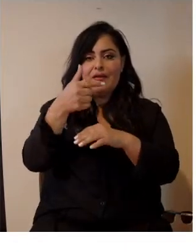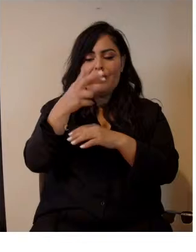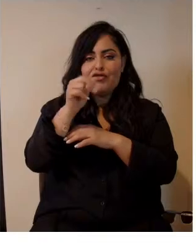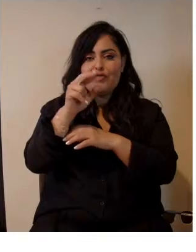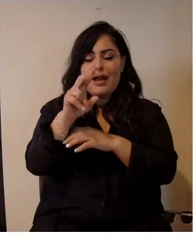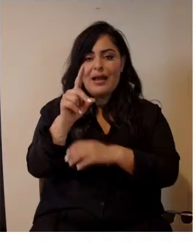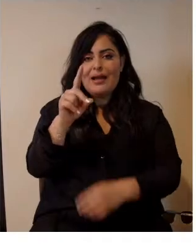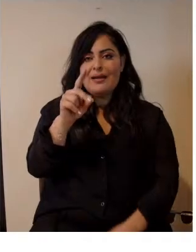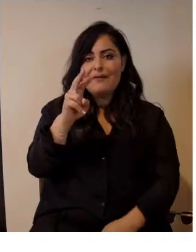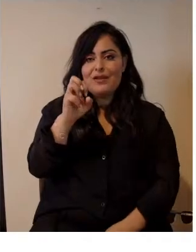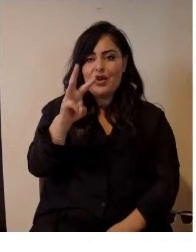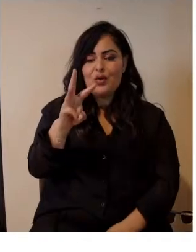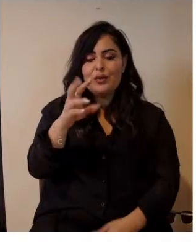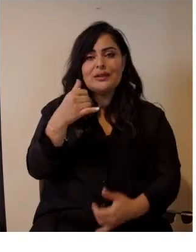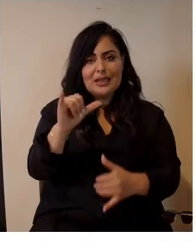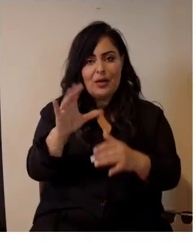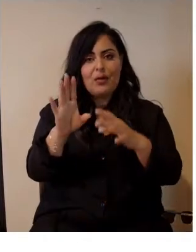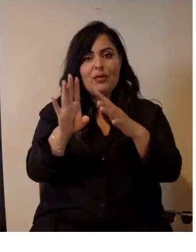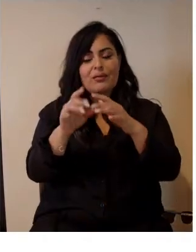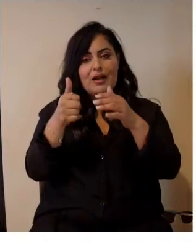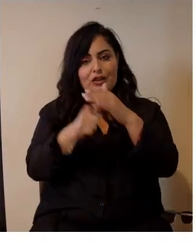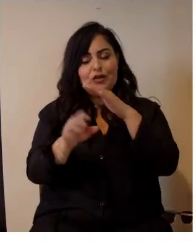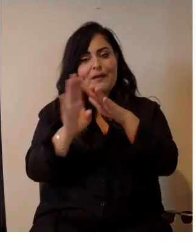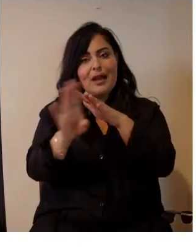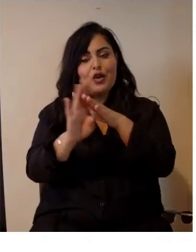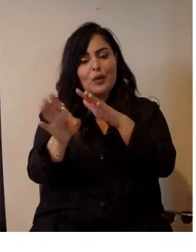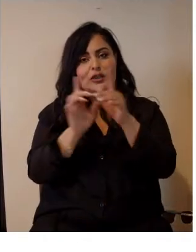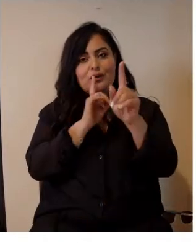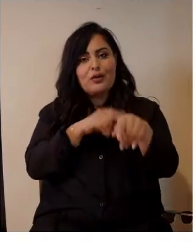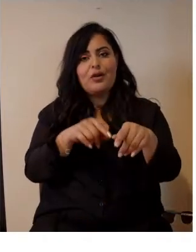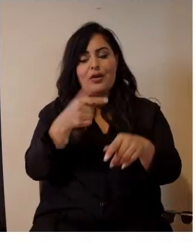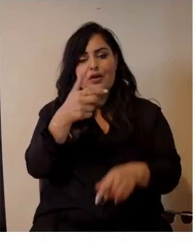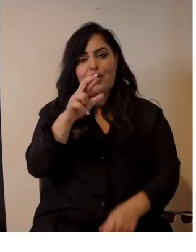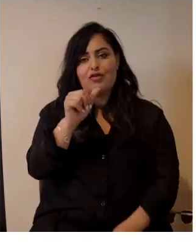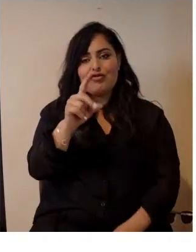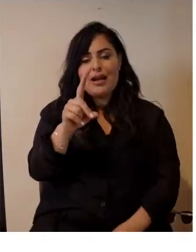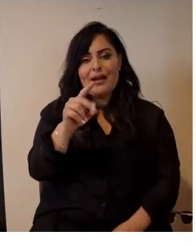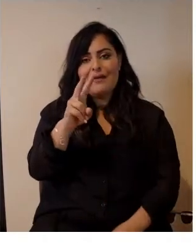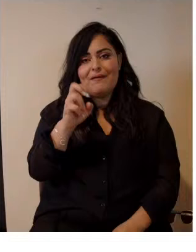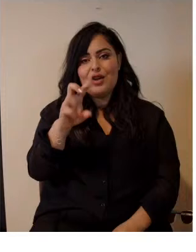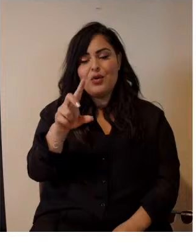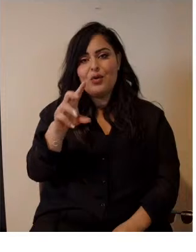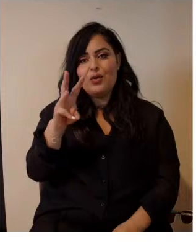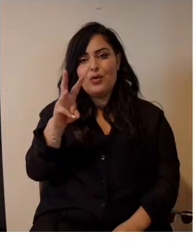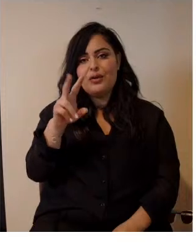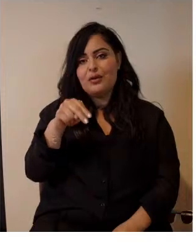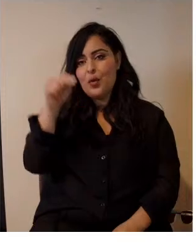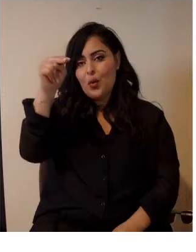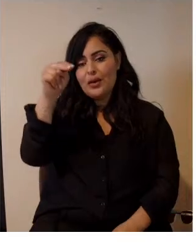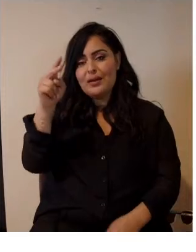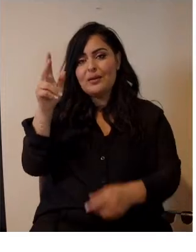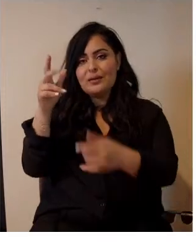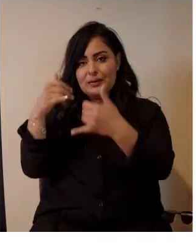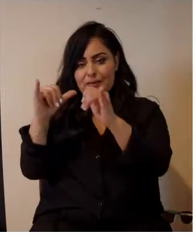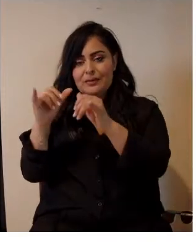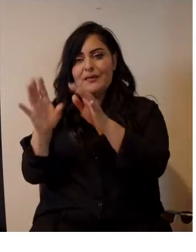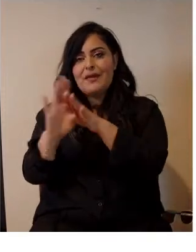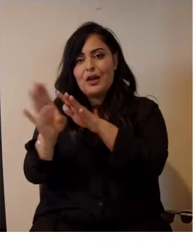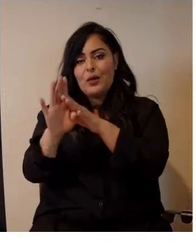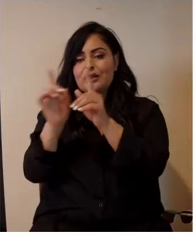Grandview remains in evacuation warning. Everybody from Grandview North will remain in an evacuation